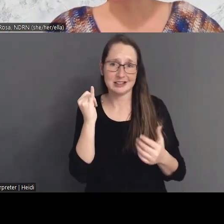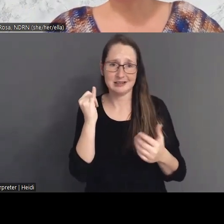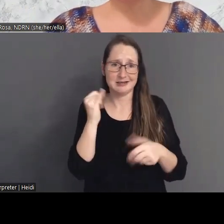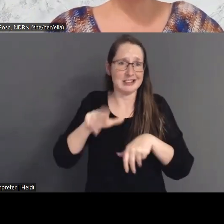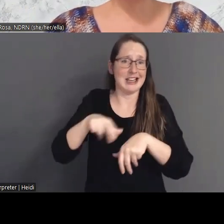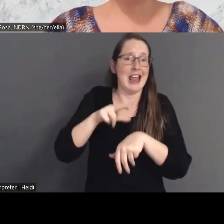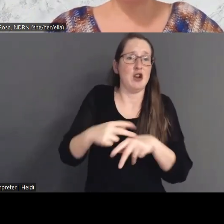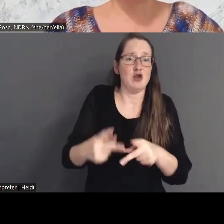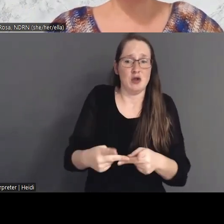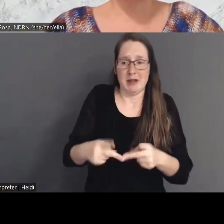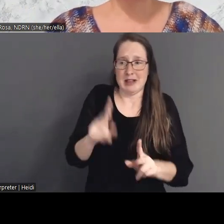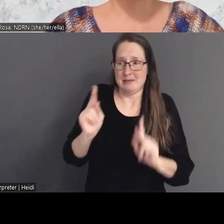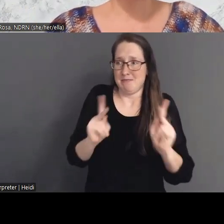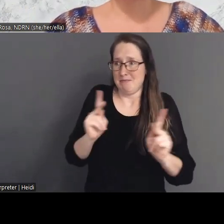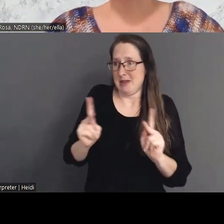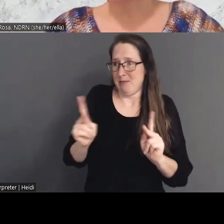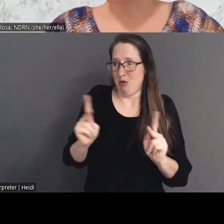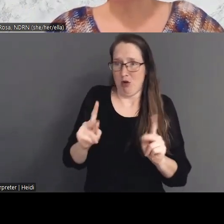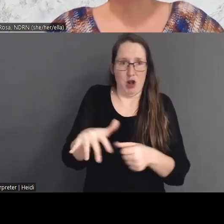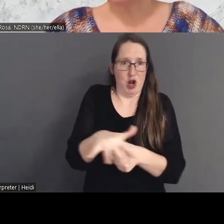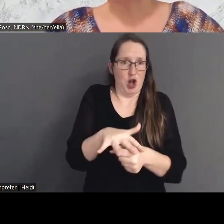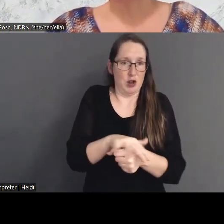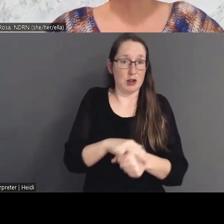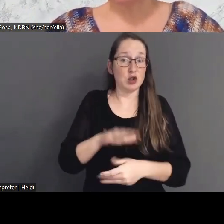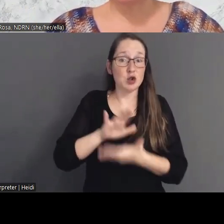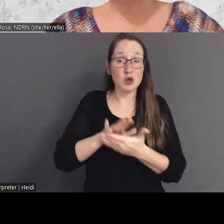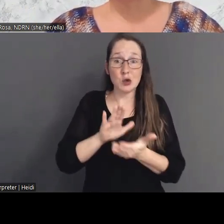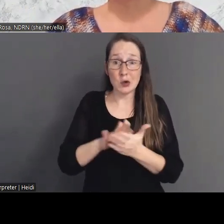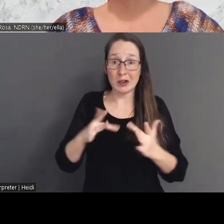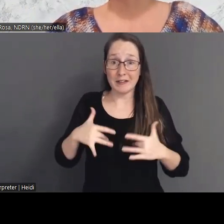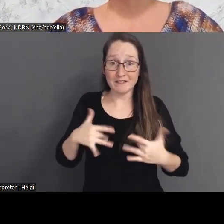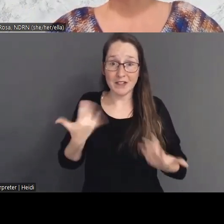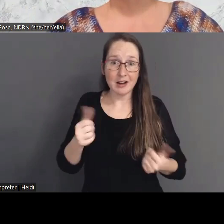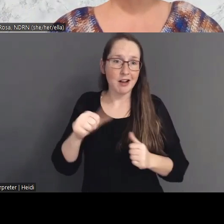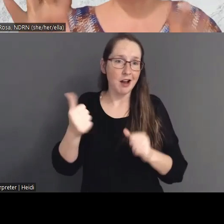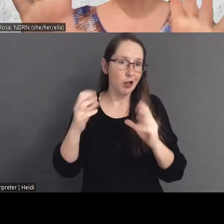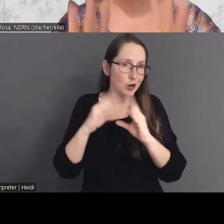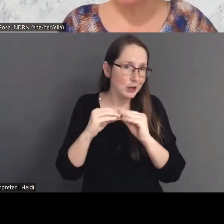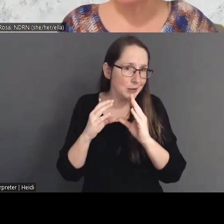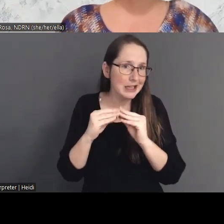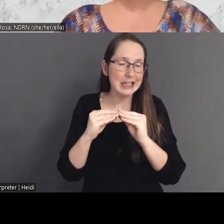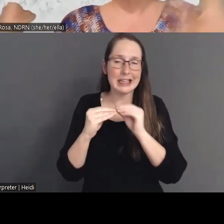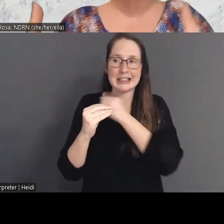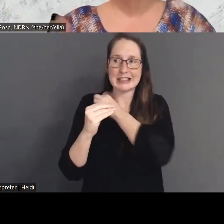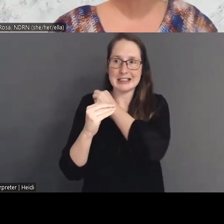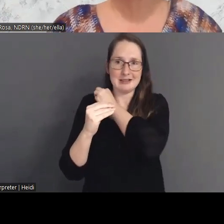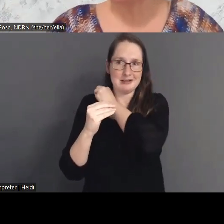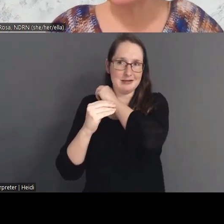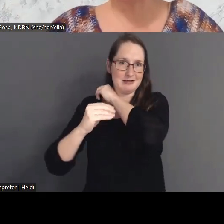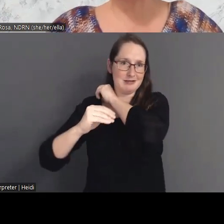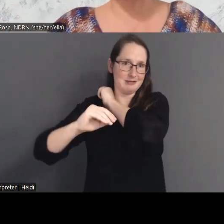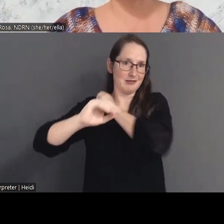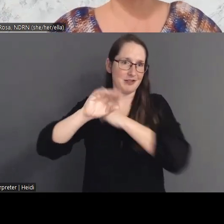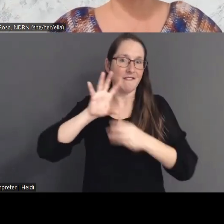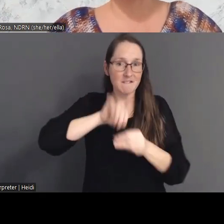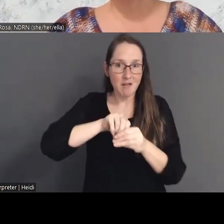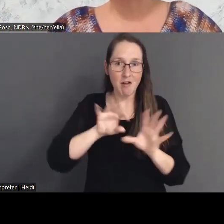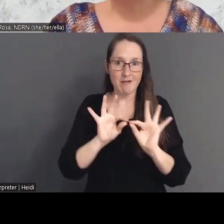Natural places where people are, going to school events and other meetings that involve